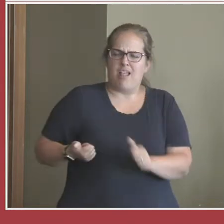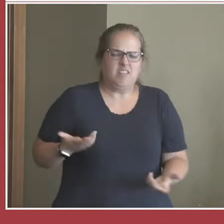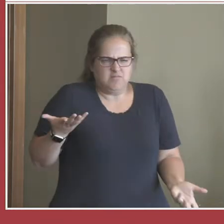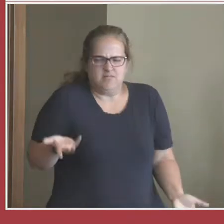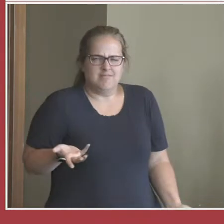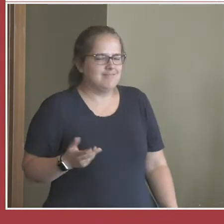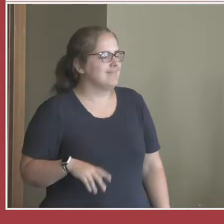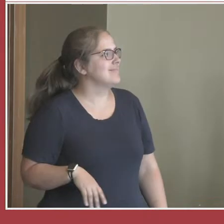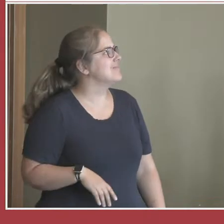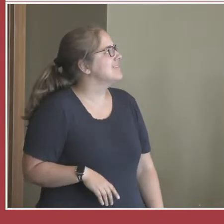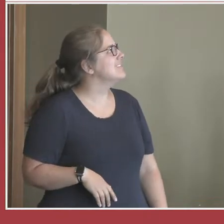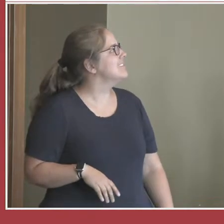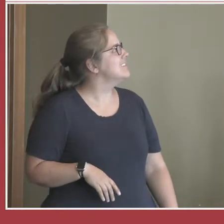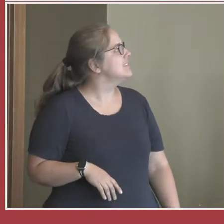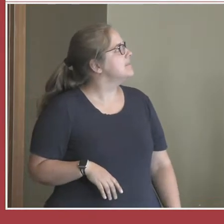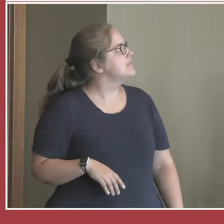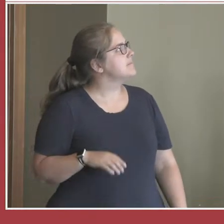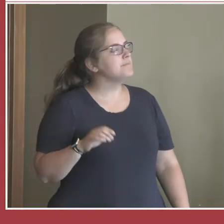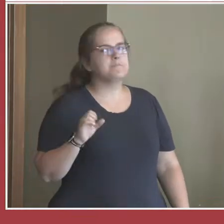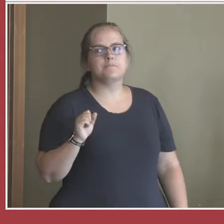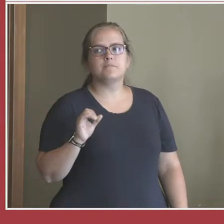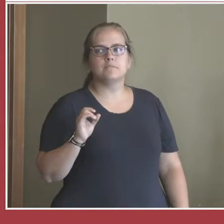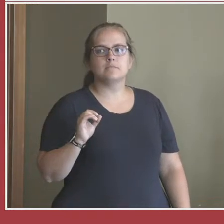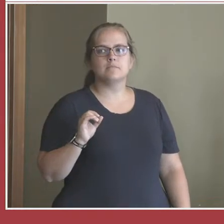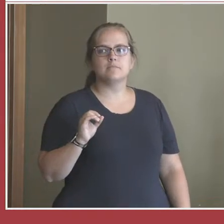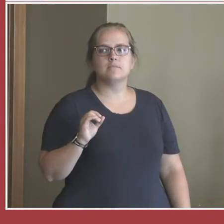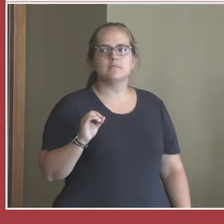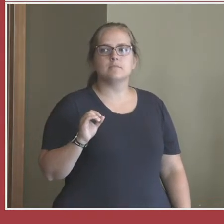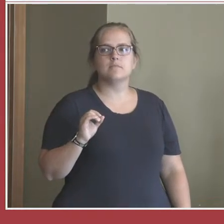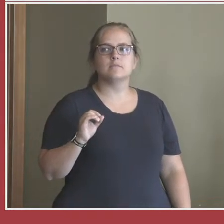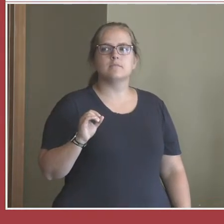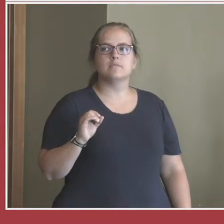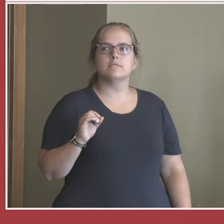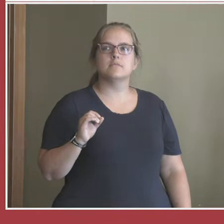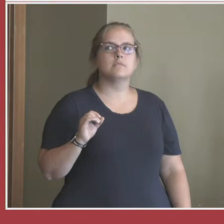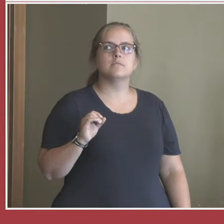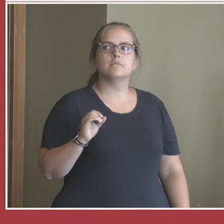work? So Got it's, the magic touch. it's right.